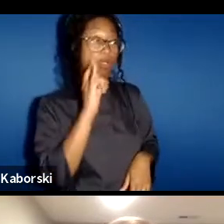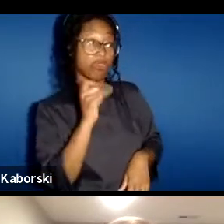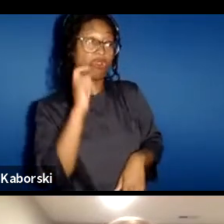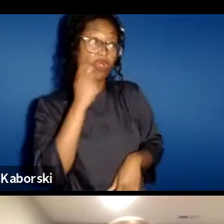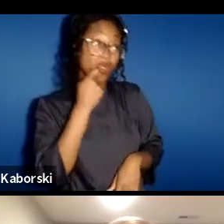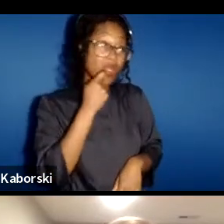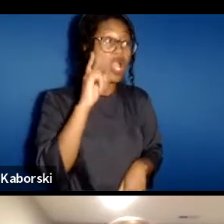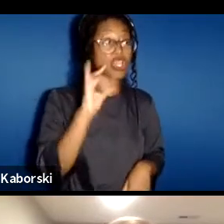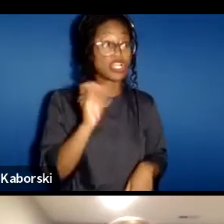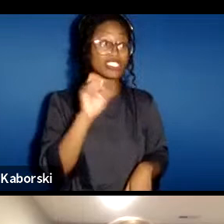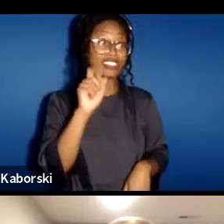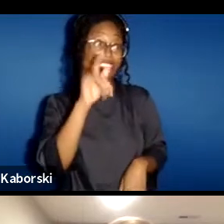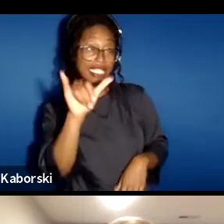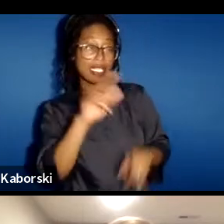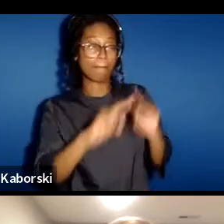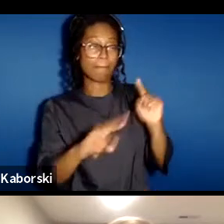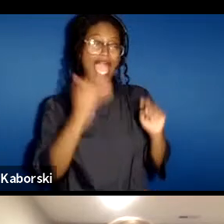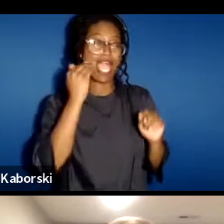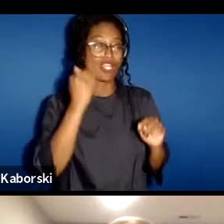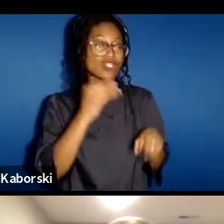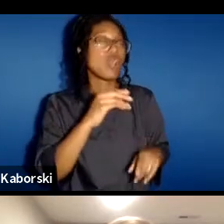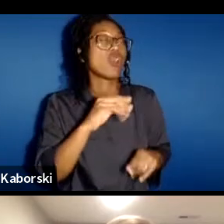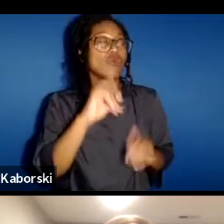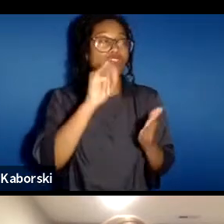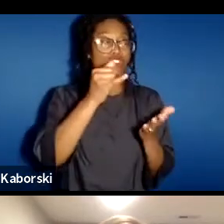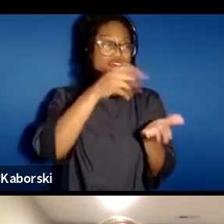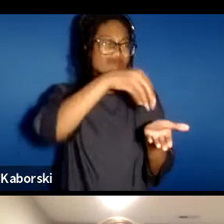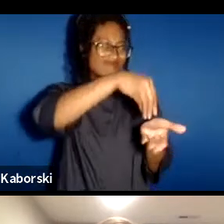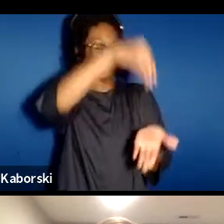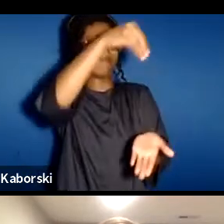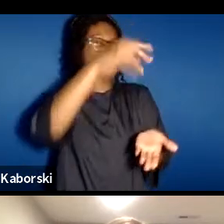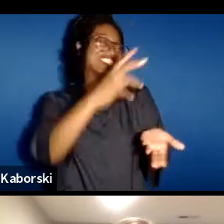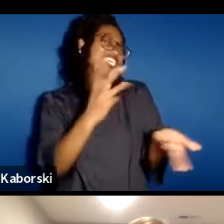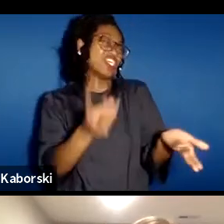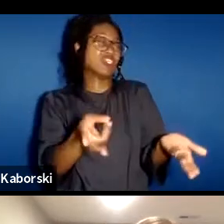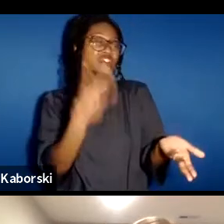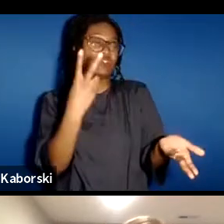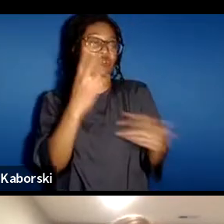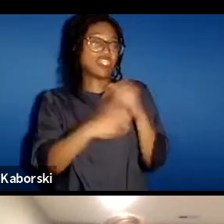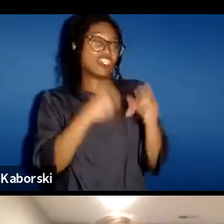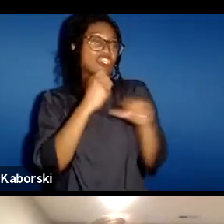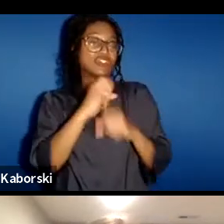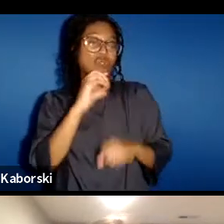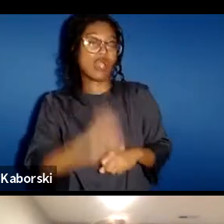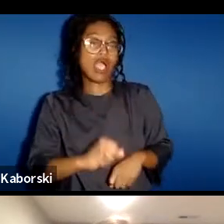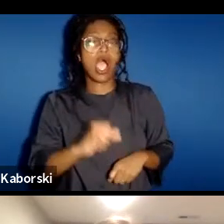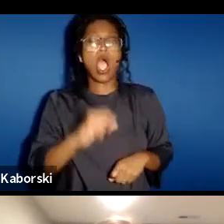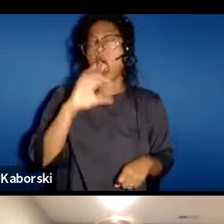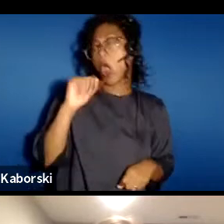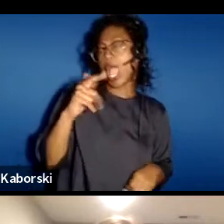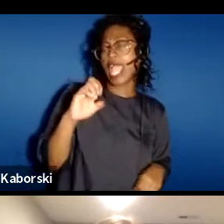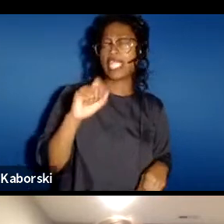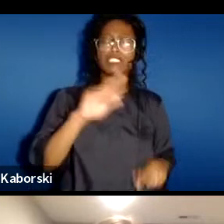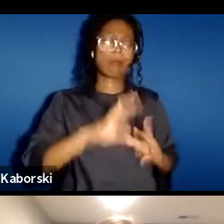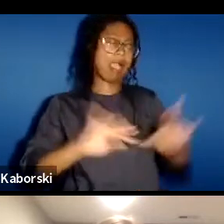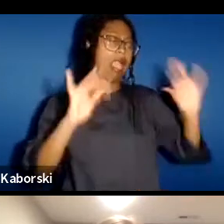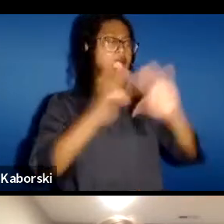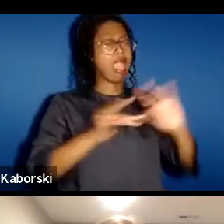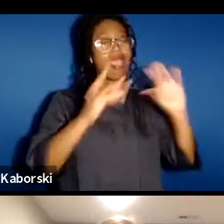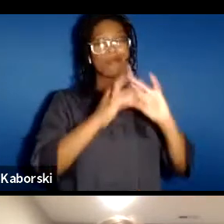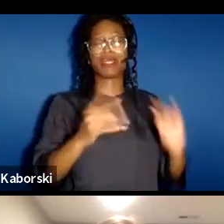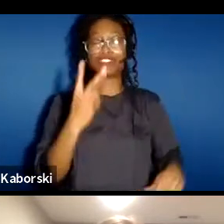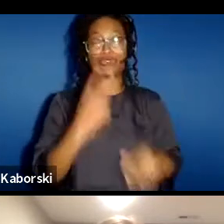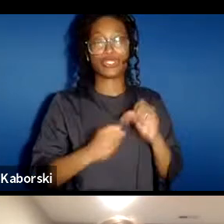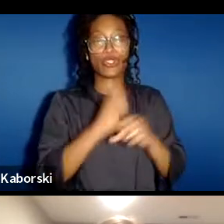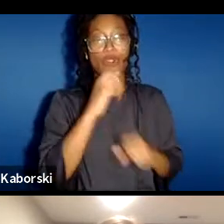and sexy, but the juice is 2 years old, and it has a cool fancy story about how it's aged and blah blah blah blah blah, but it's a 2-year-old whiskey and